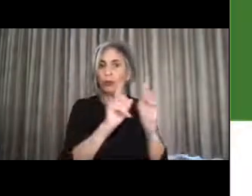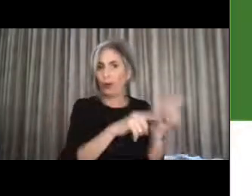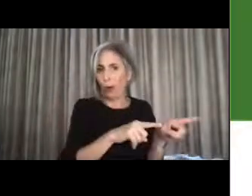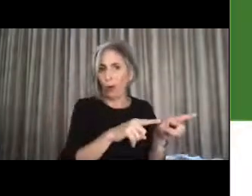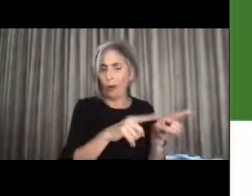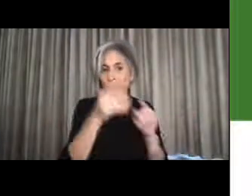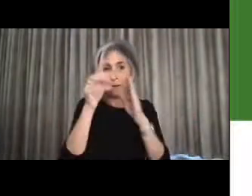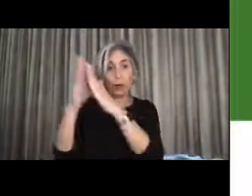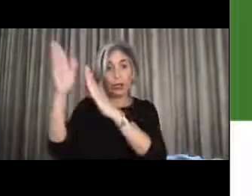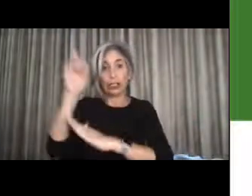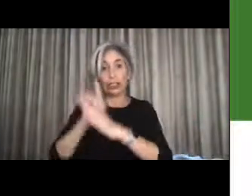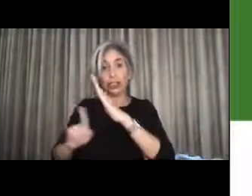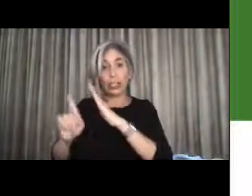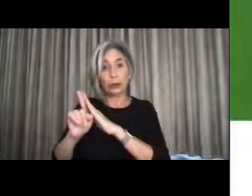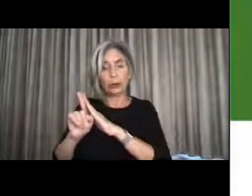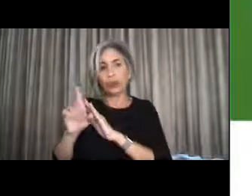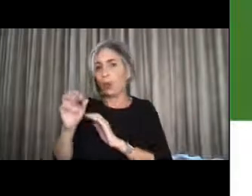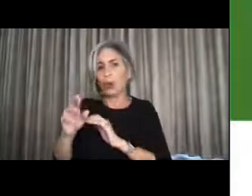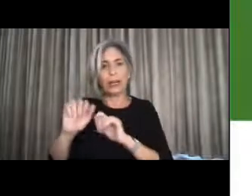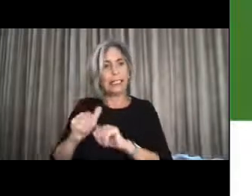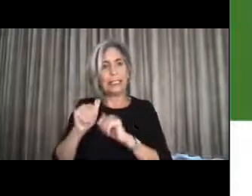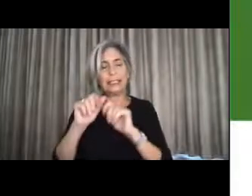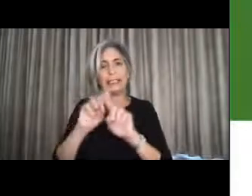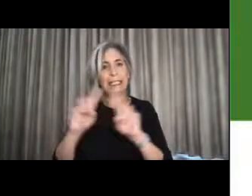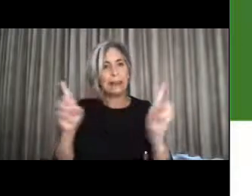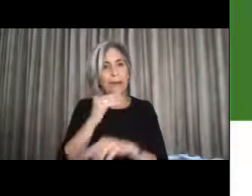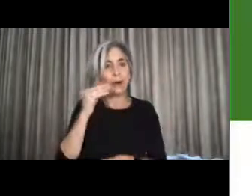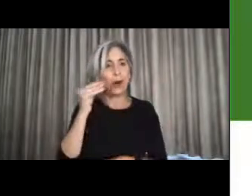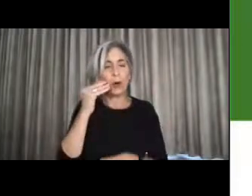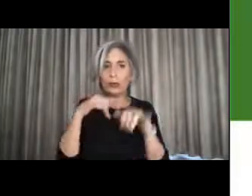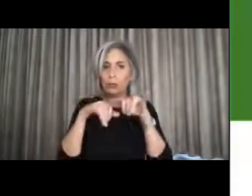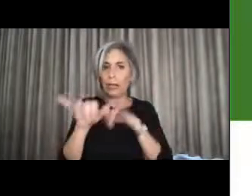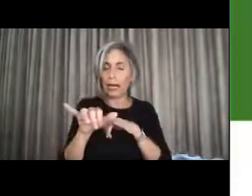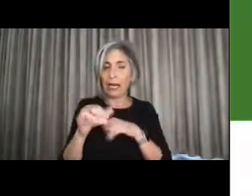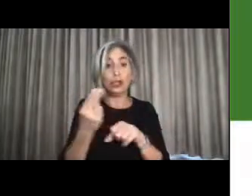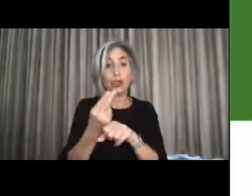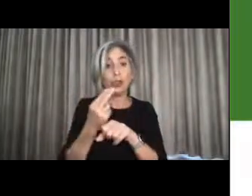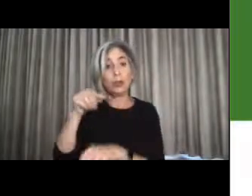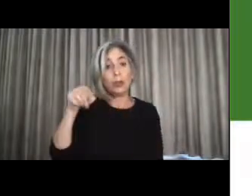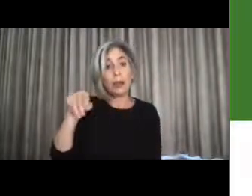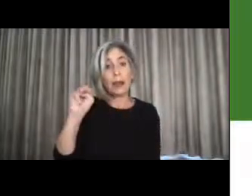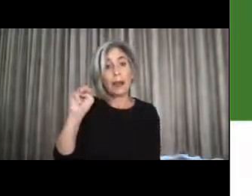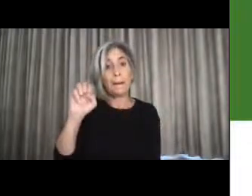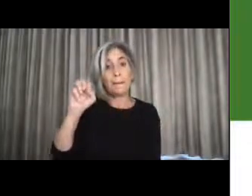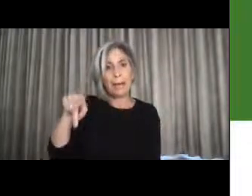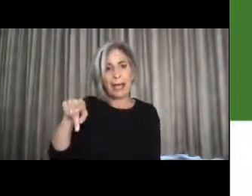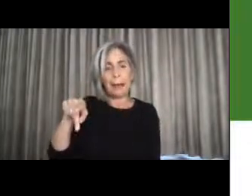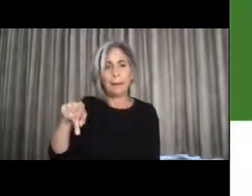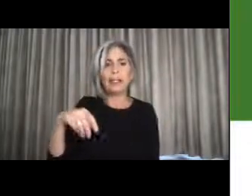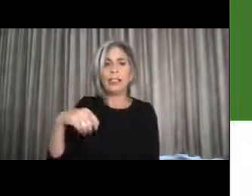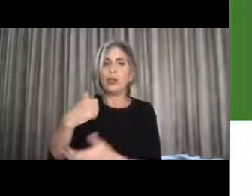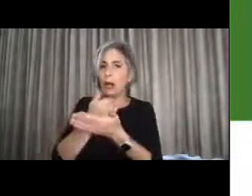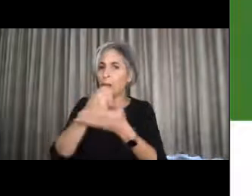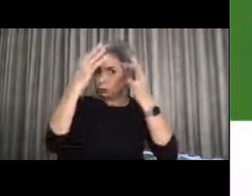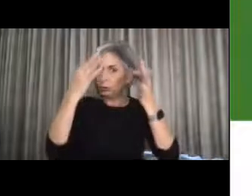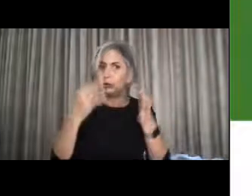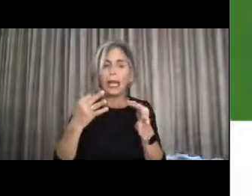or a relocation. And you need to use this map once again to help you decide how to make that evacuation route.